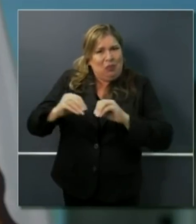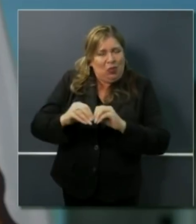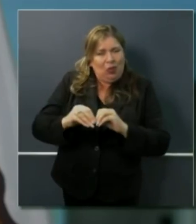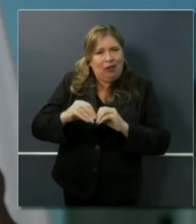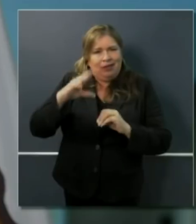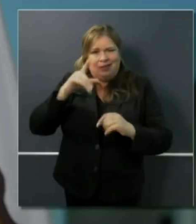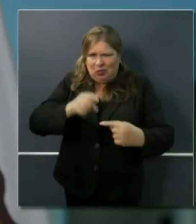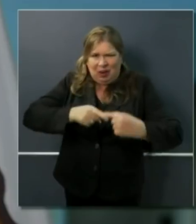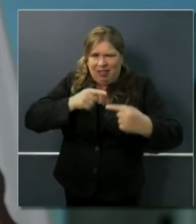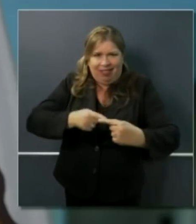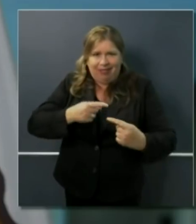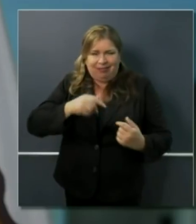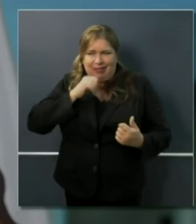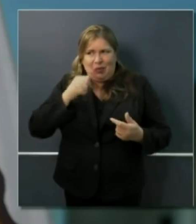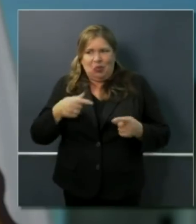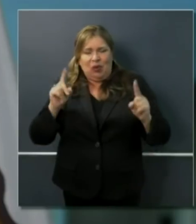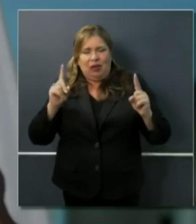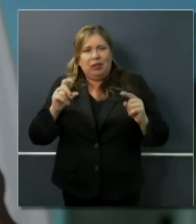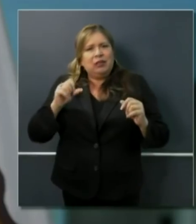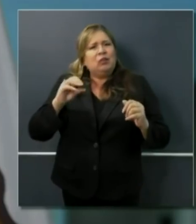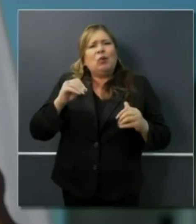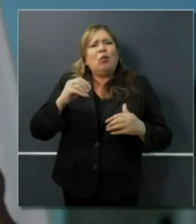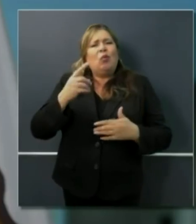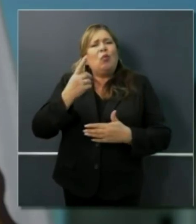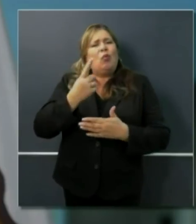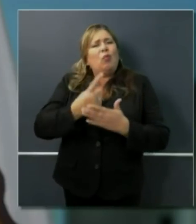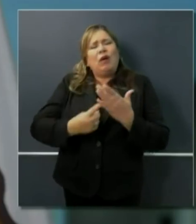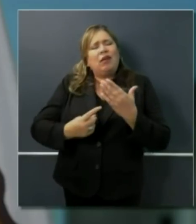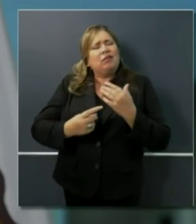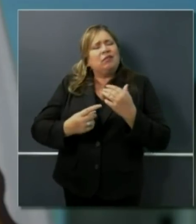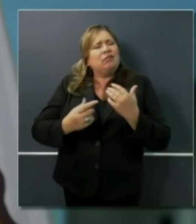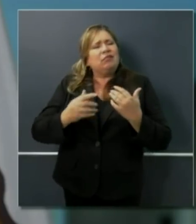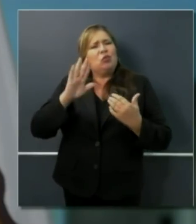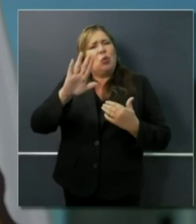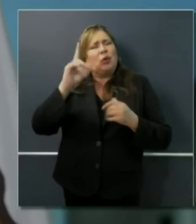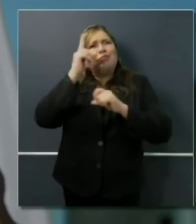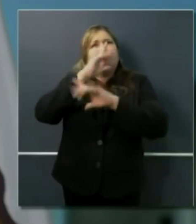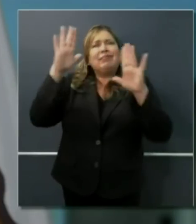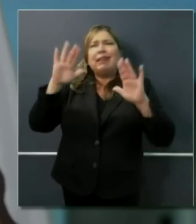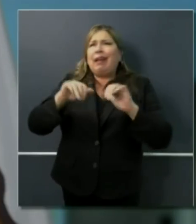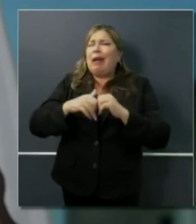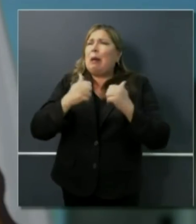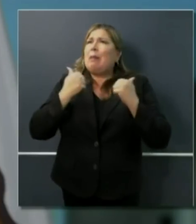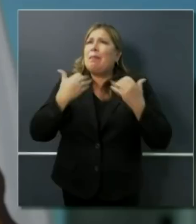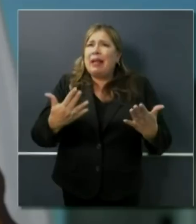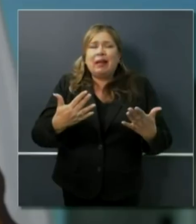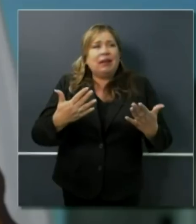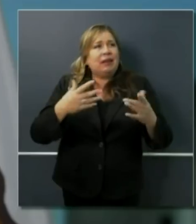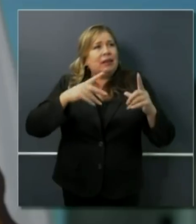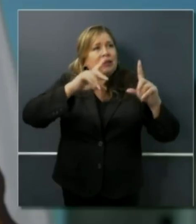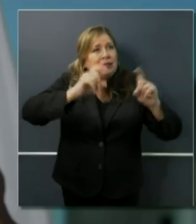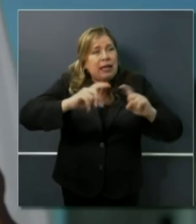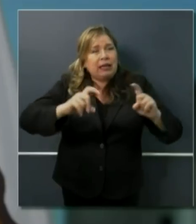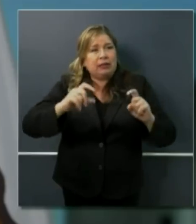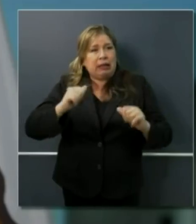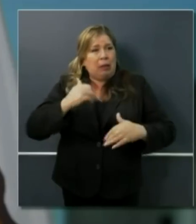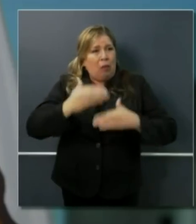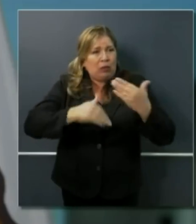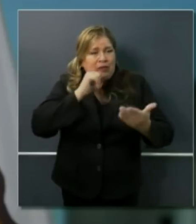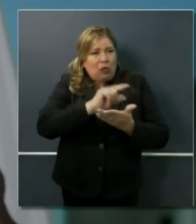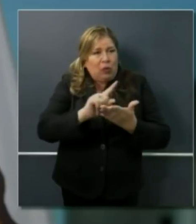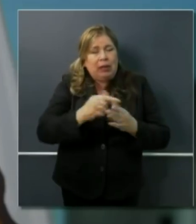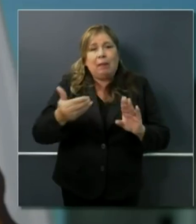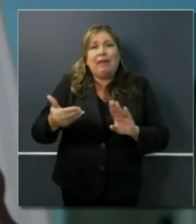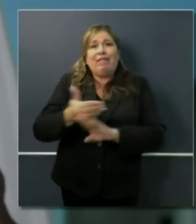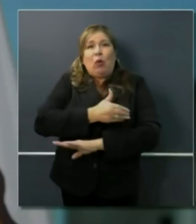need in order to be comfortable relaxing some of these orders in terms of how many thousands of tests or tens of thousands we could process per week?